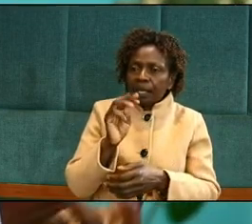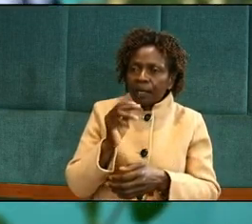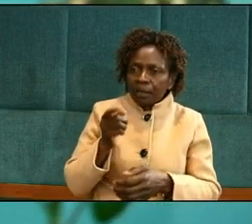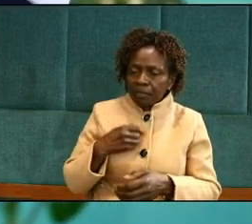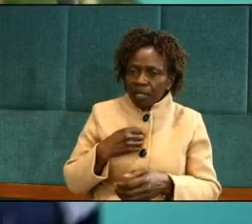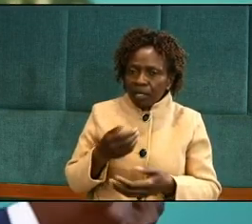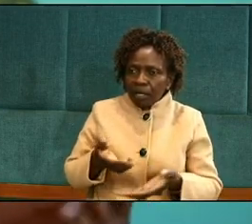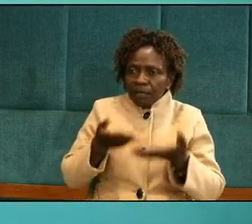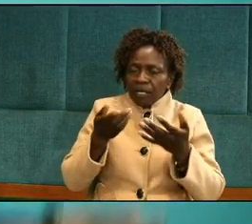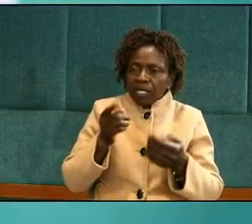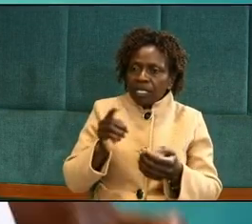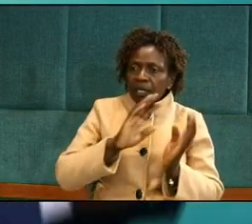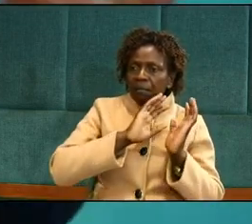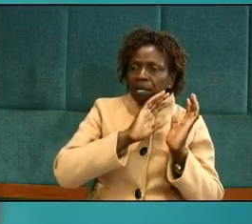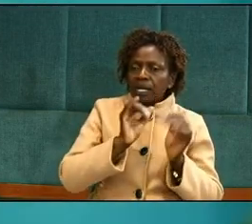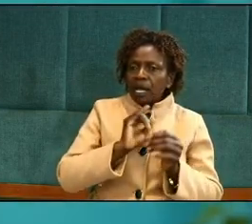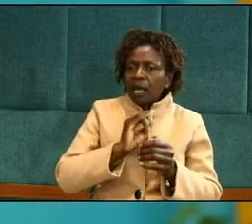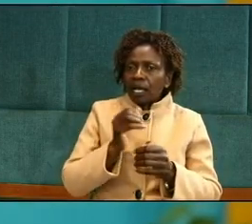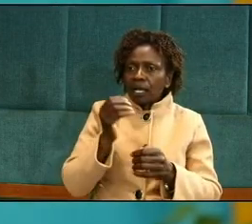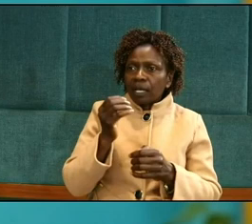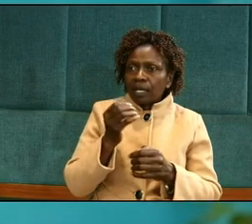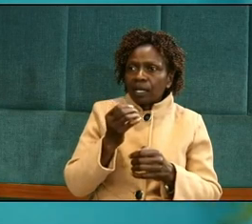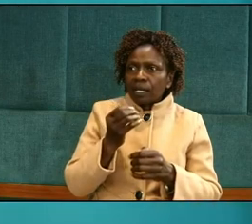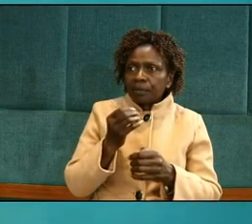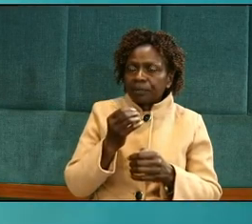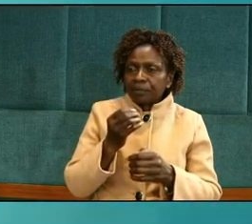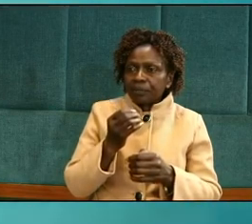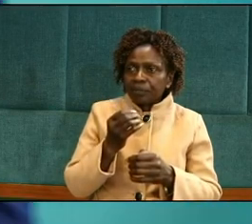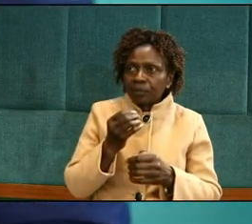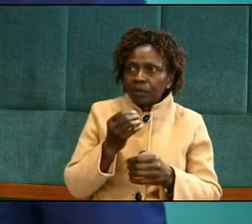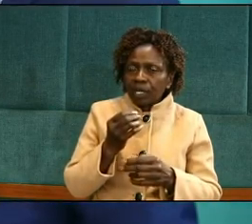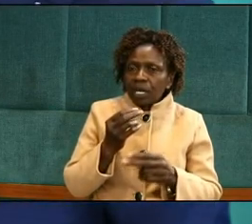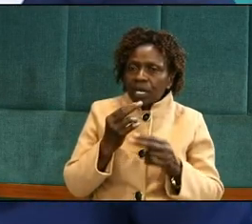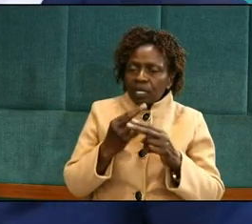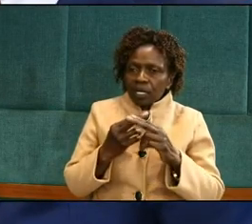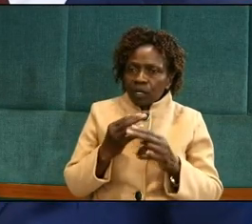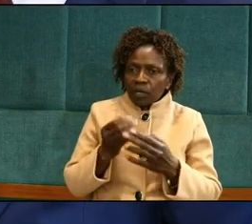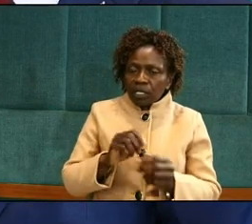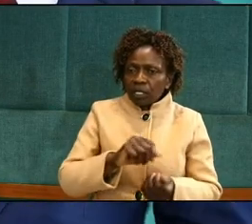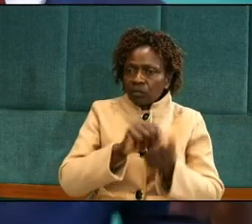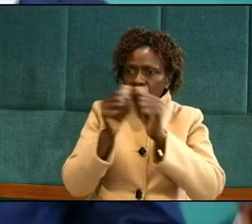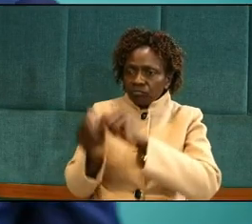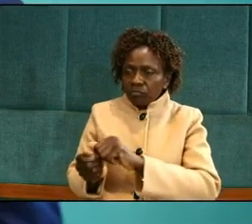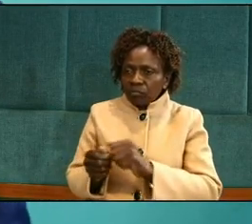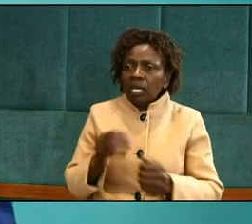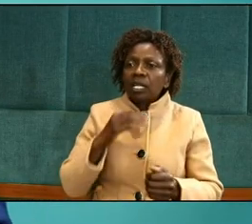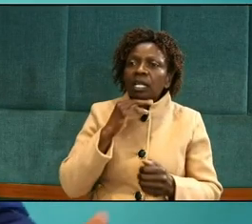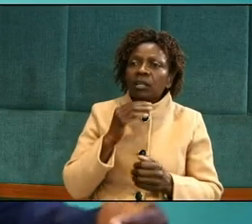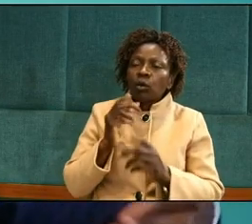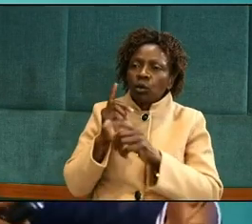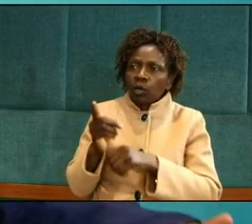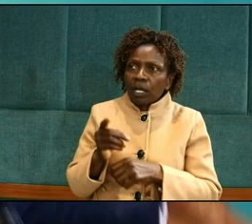this hurt and burden, I will not bring back my dead daughter." So while we were